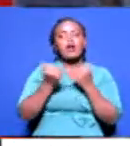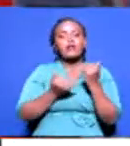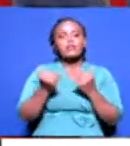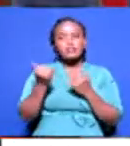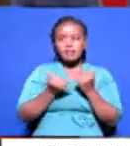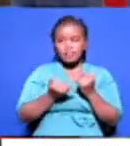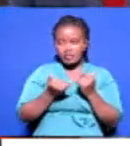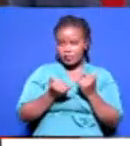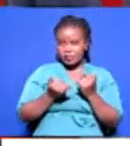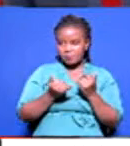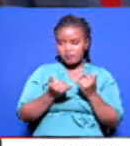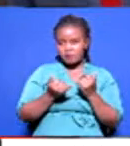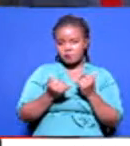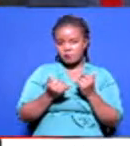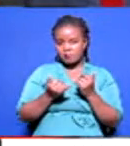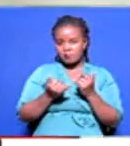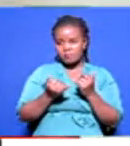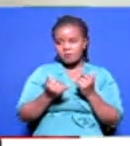Sports, I'm Daniel Mwendwa.